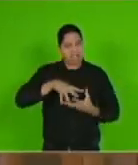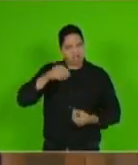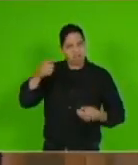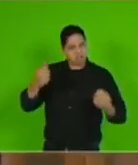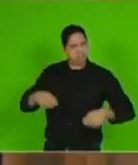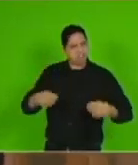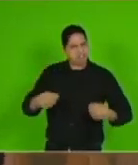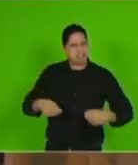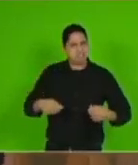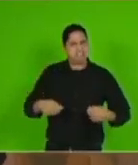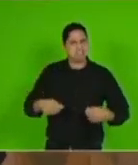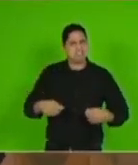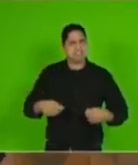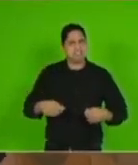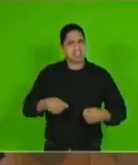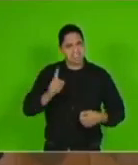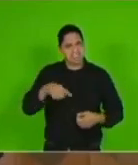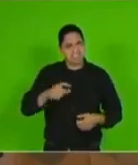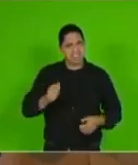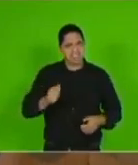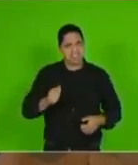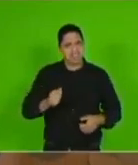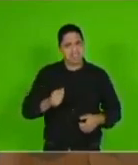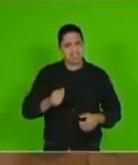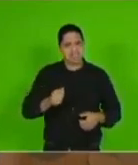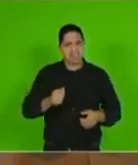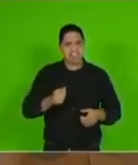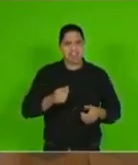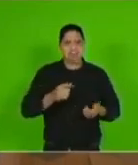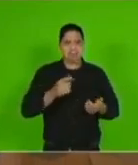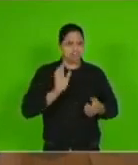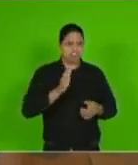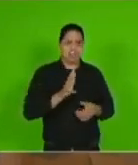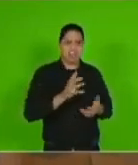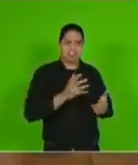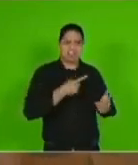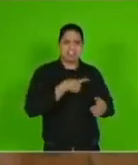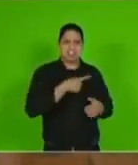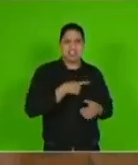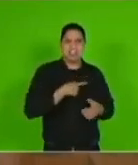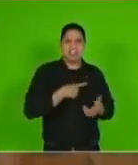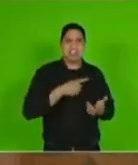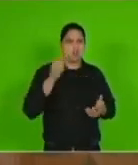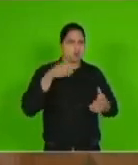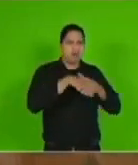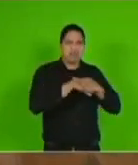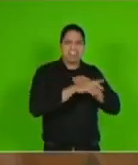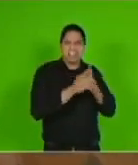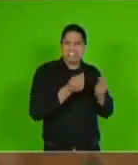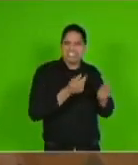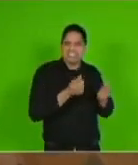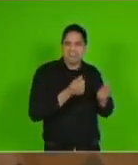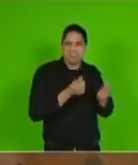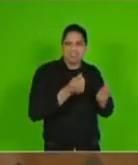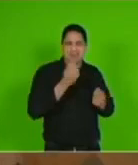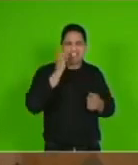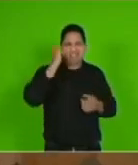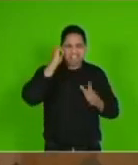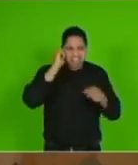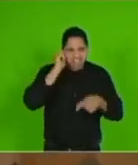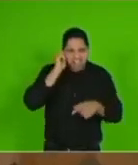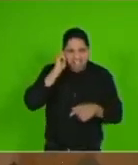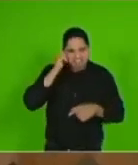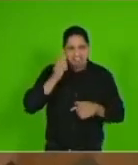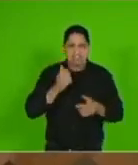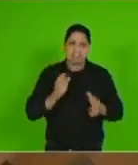This is what the soul thinks it needs. It has to have all these things on earth, all